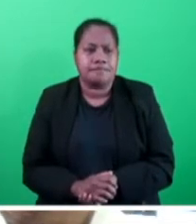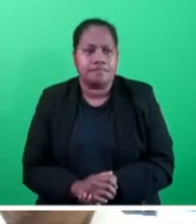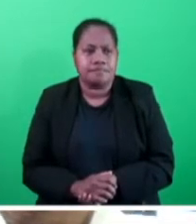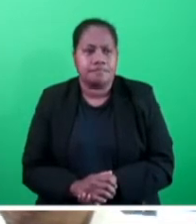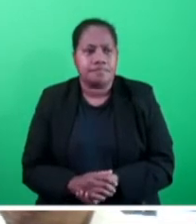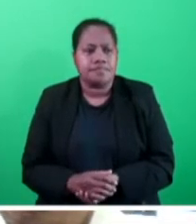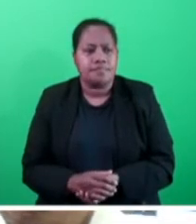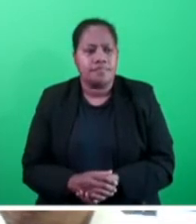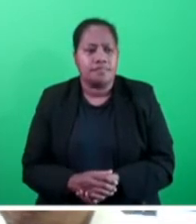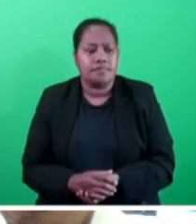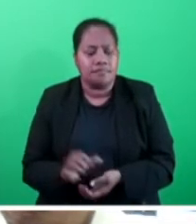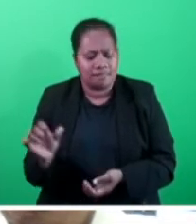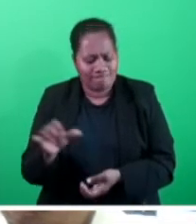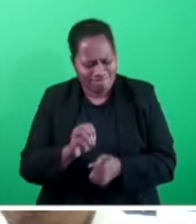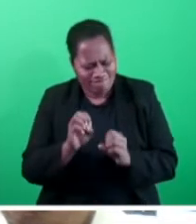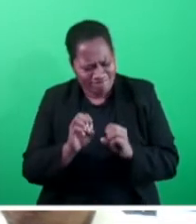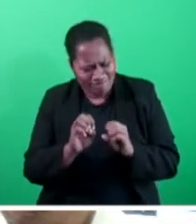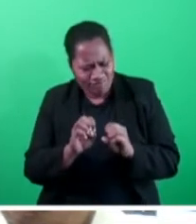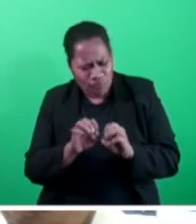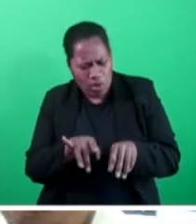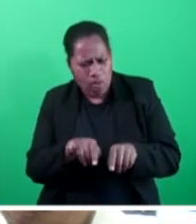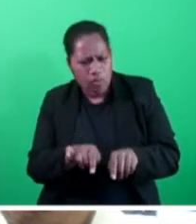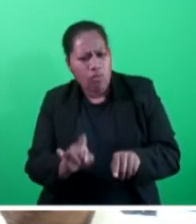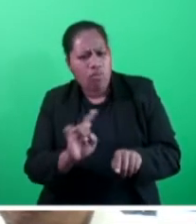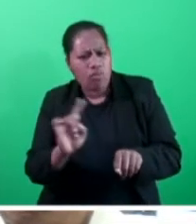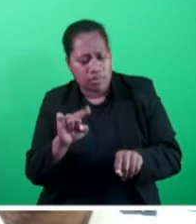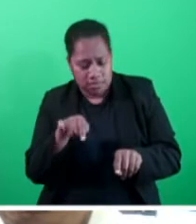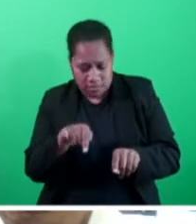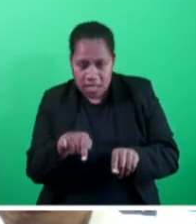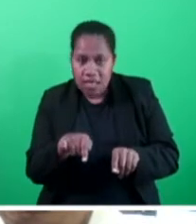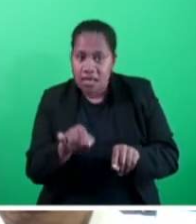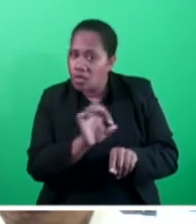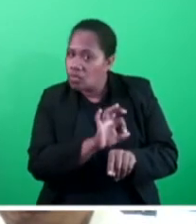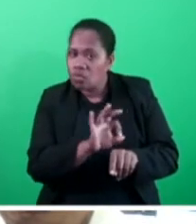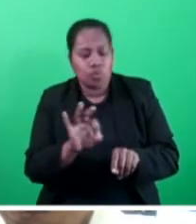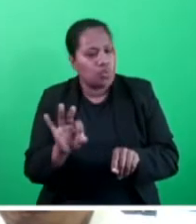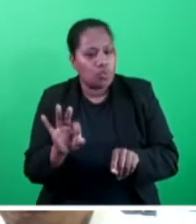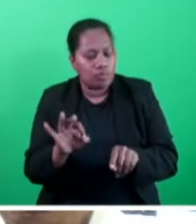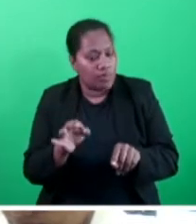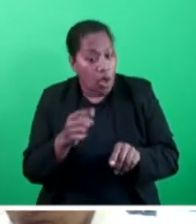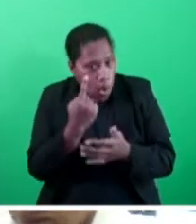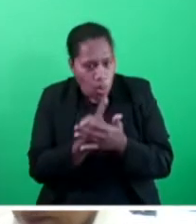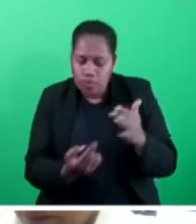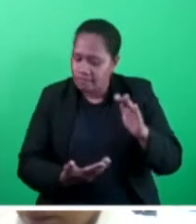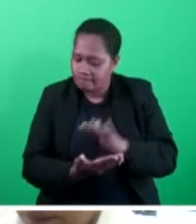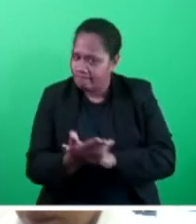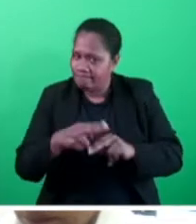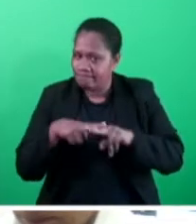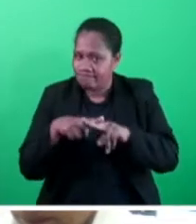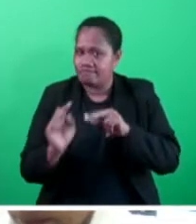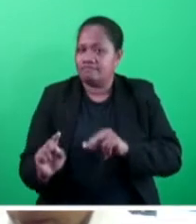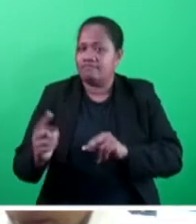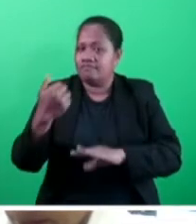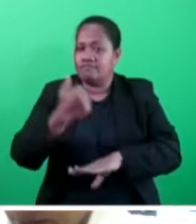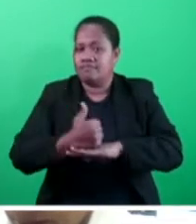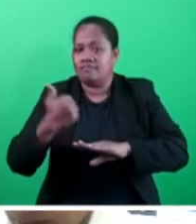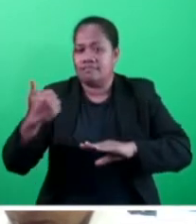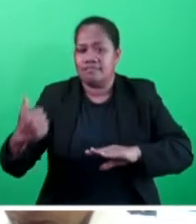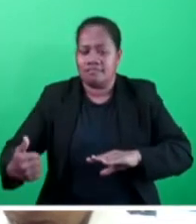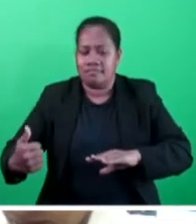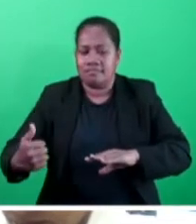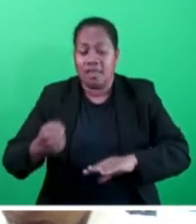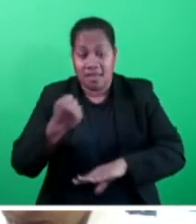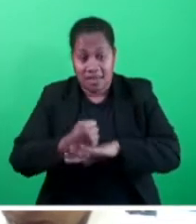it simply and firmly, it did not. It was only under the Fiji Affairs government has there been a